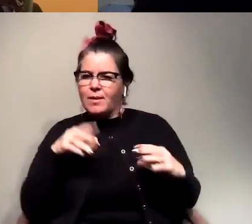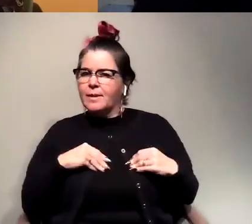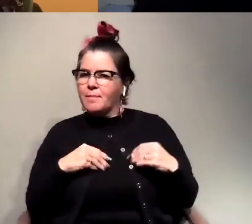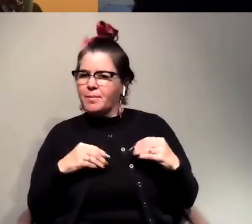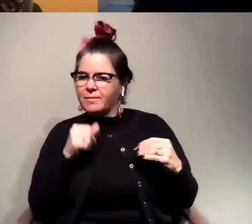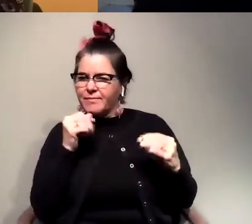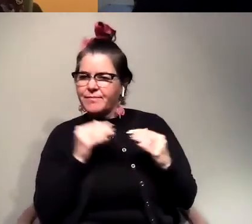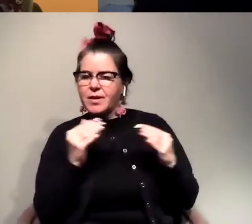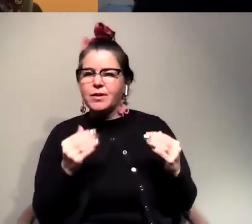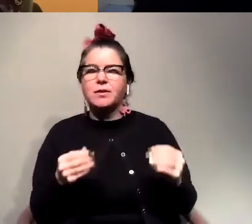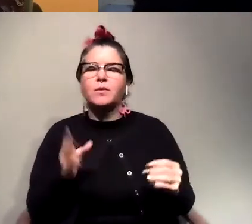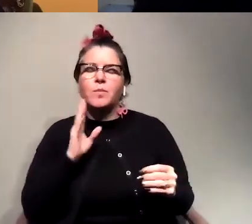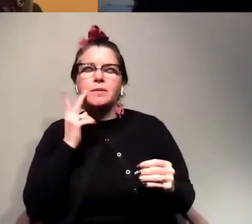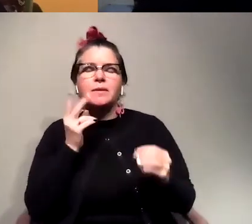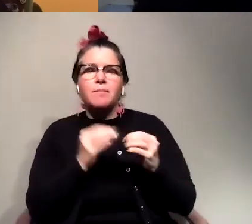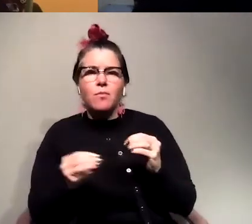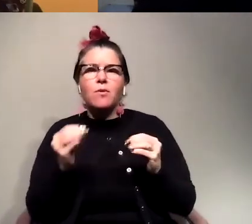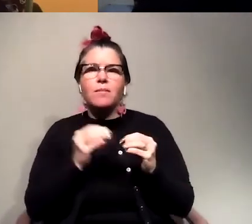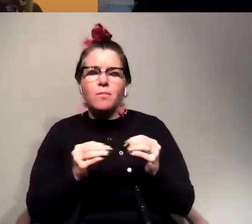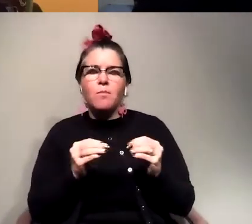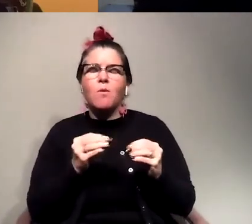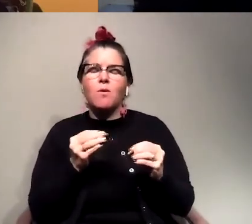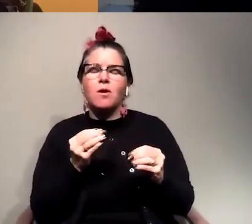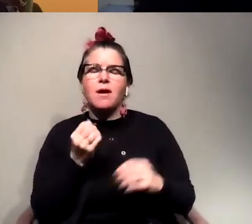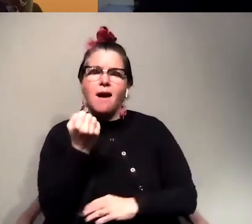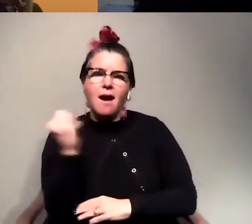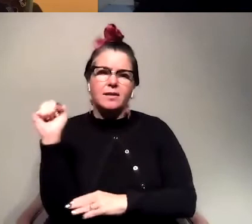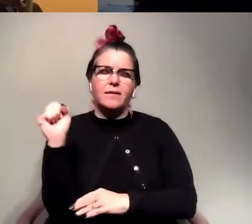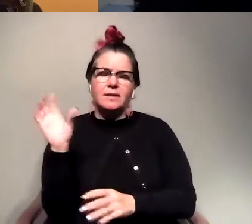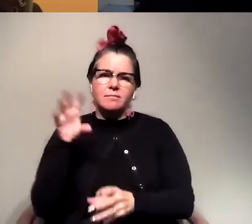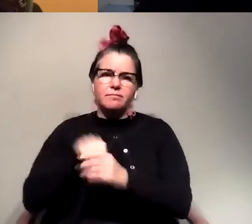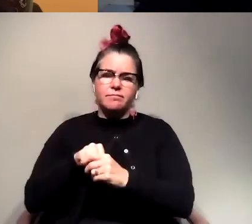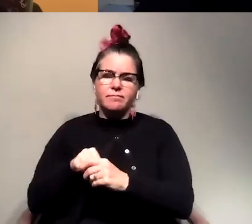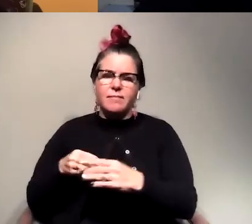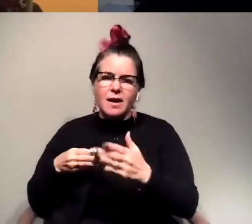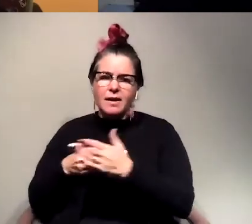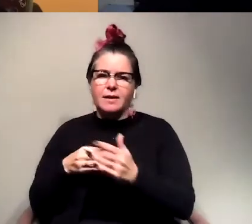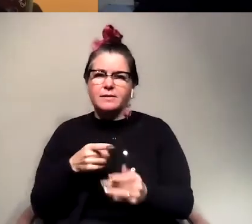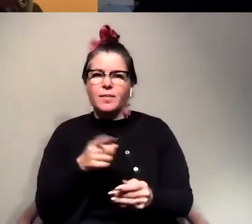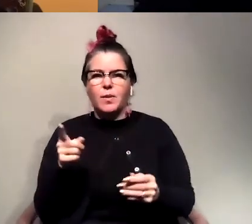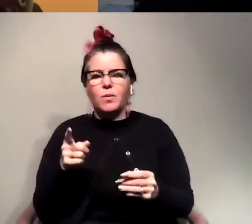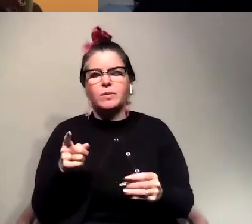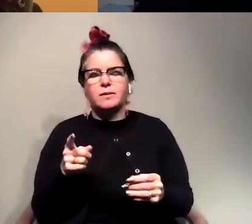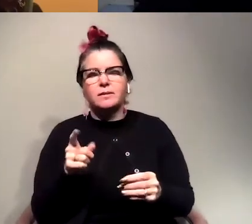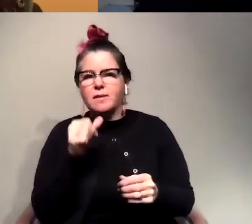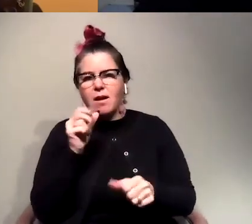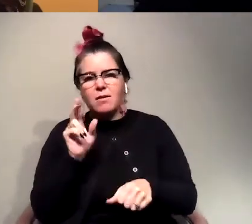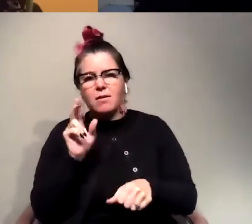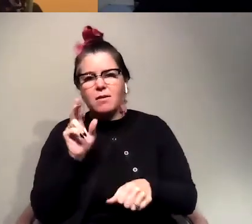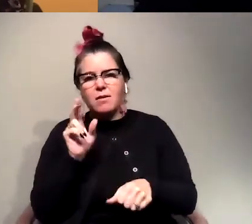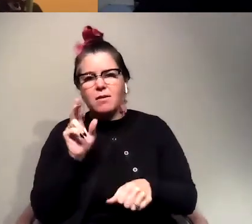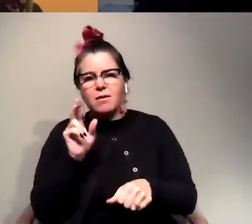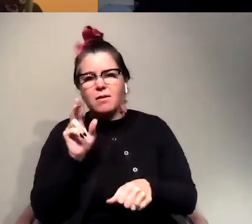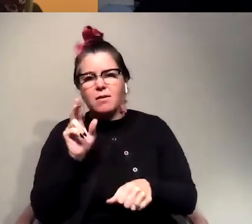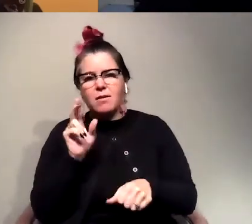think we're going to be seeing more and more activism against these bad uses of AI and more victories